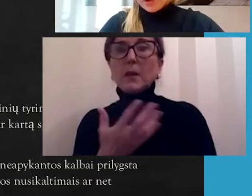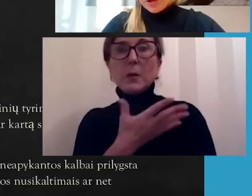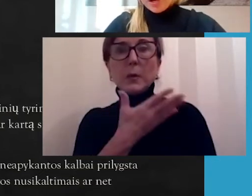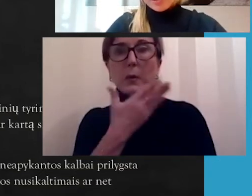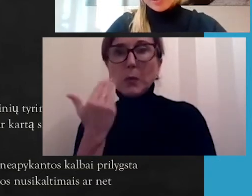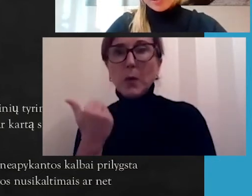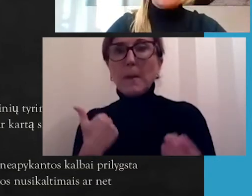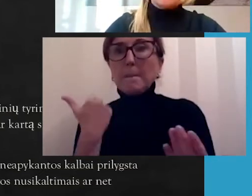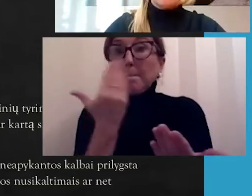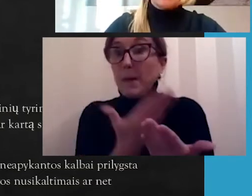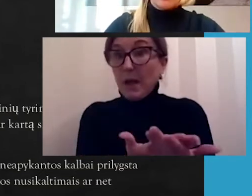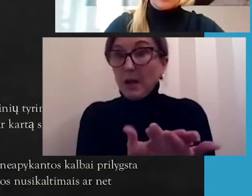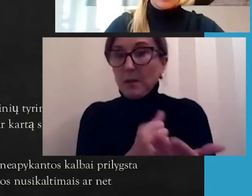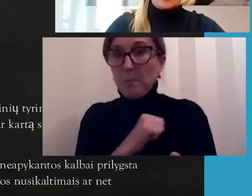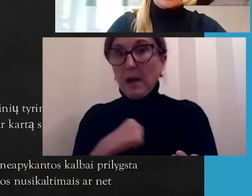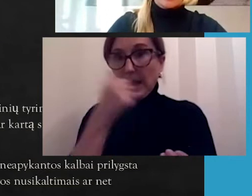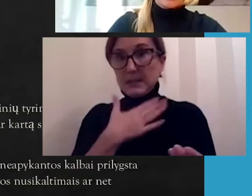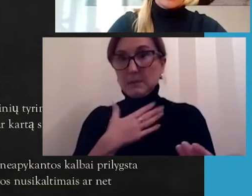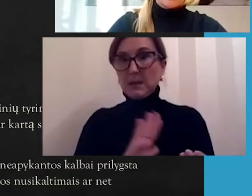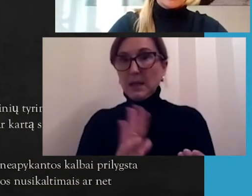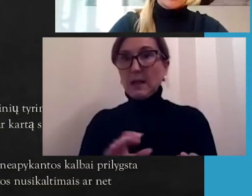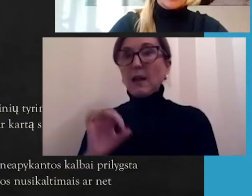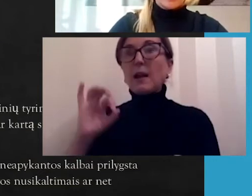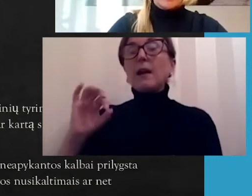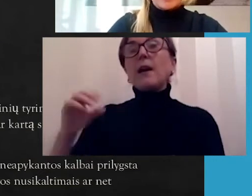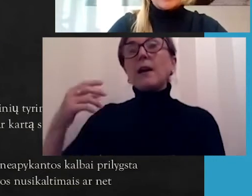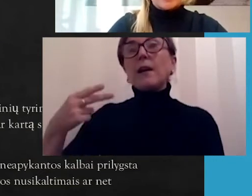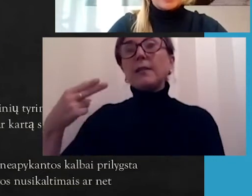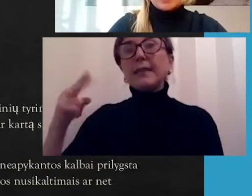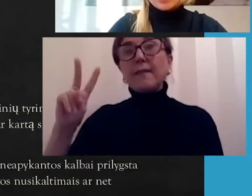There was a petition made,